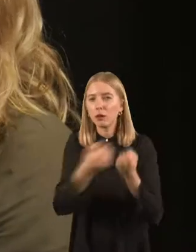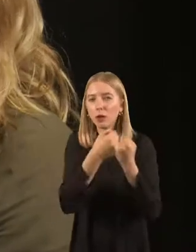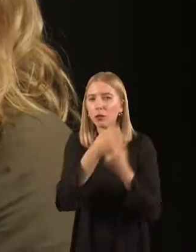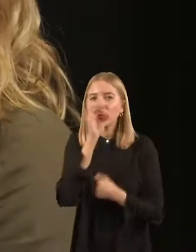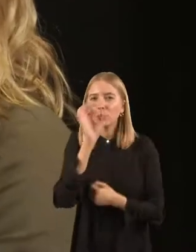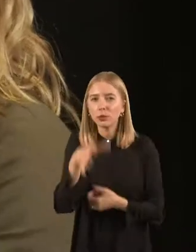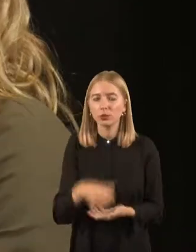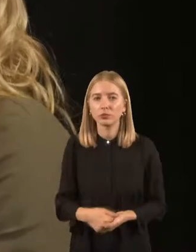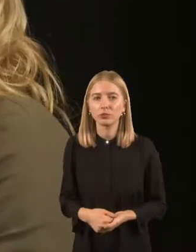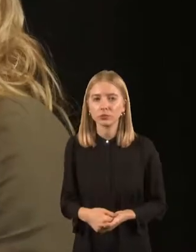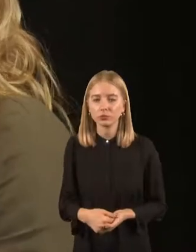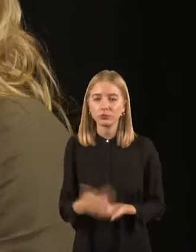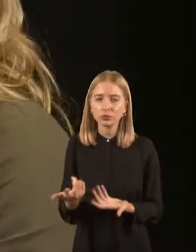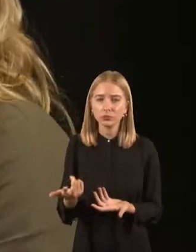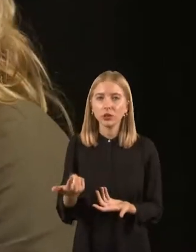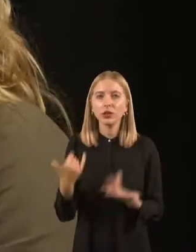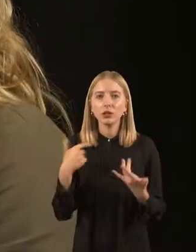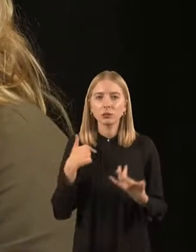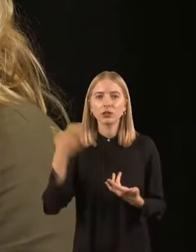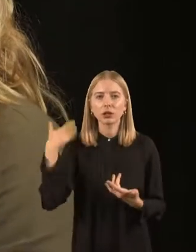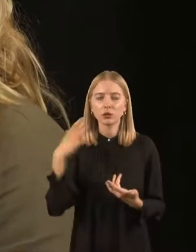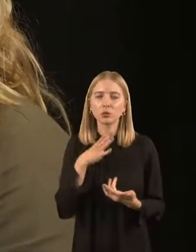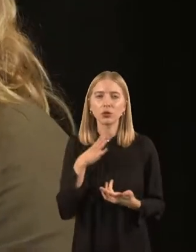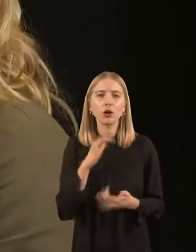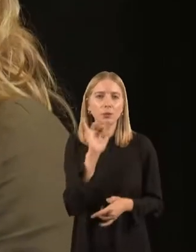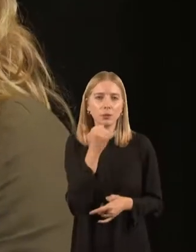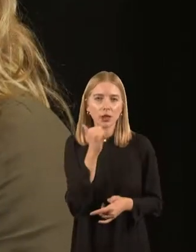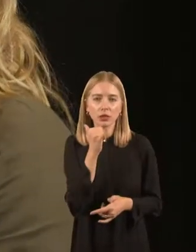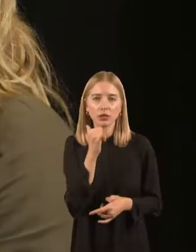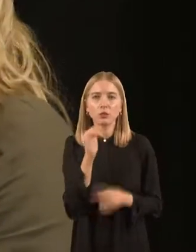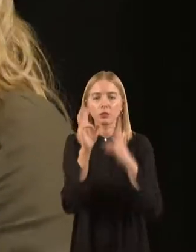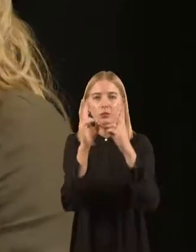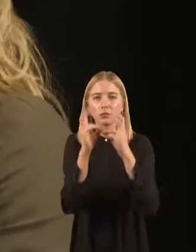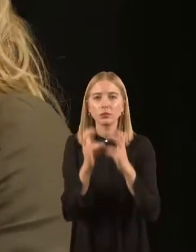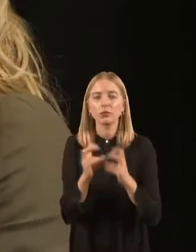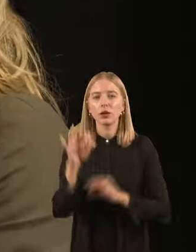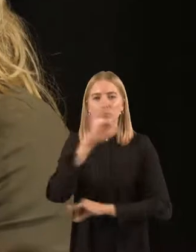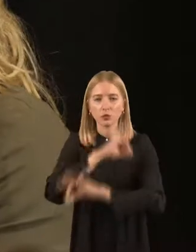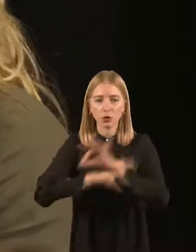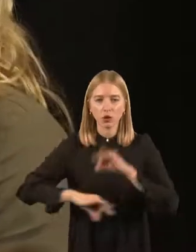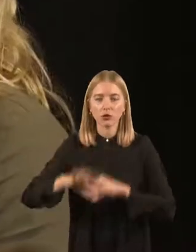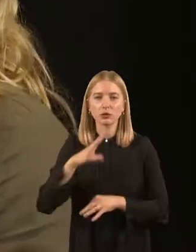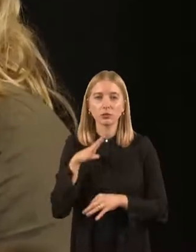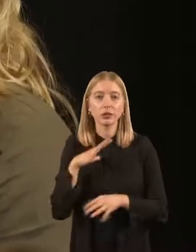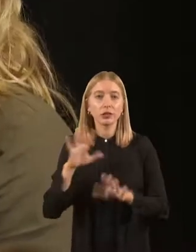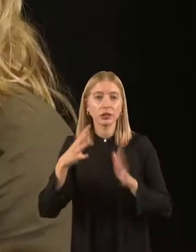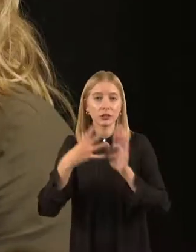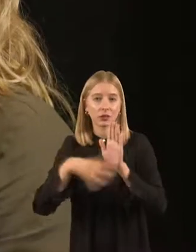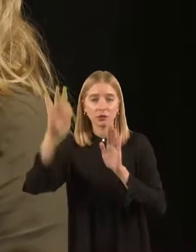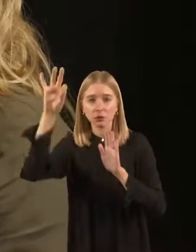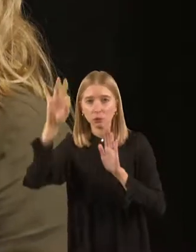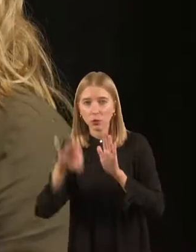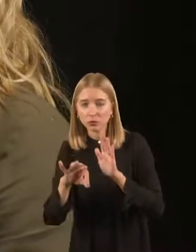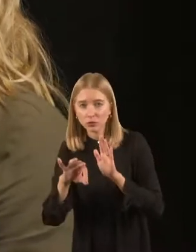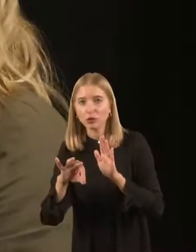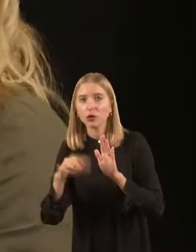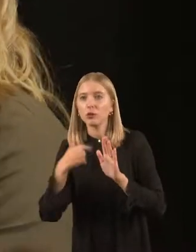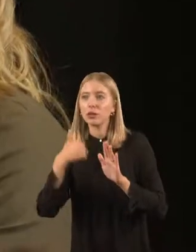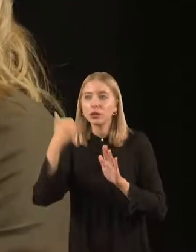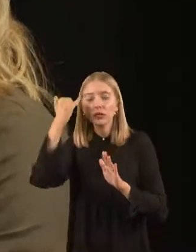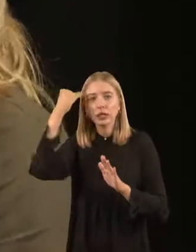is not very favorable for sustainable transport. Well, for example, we